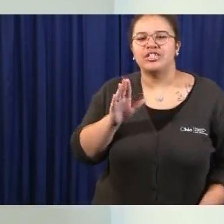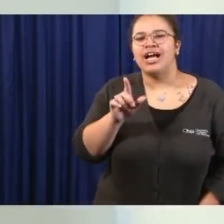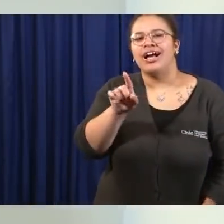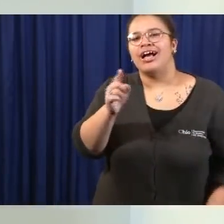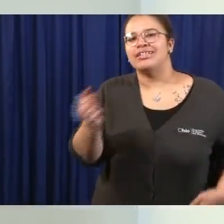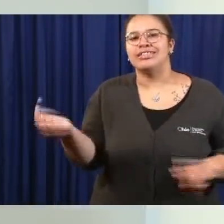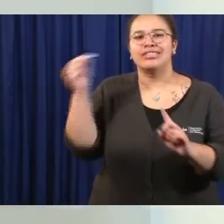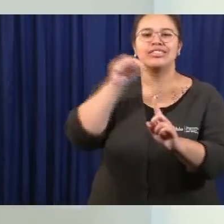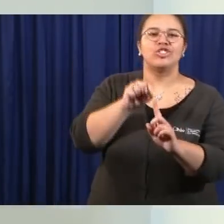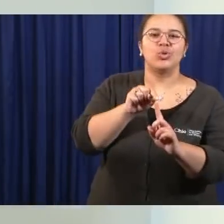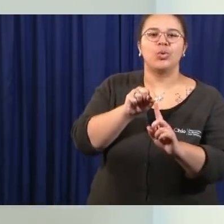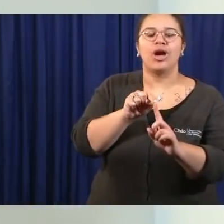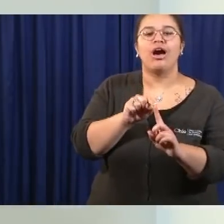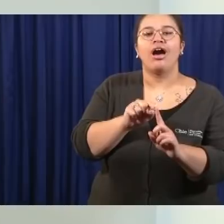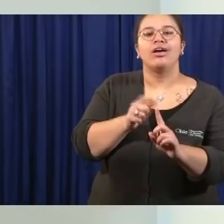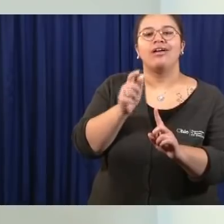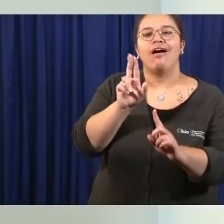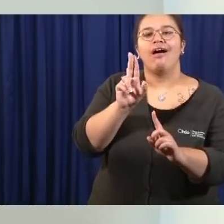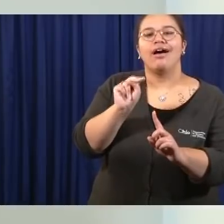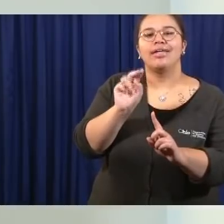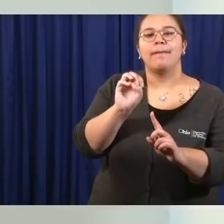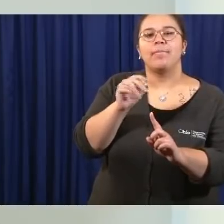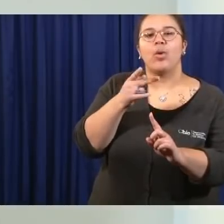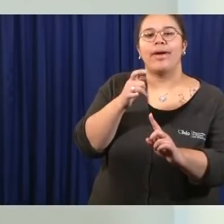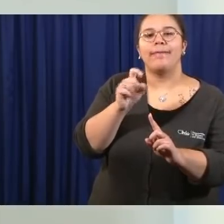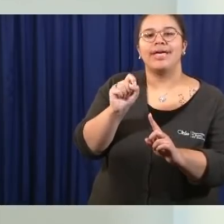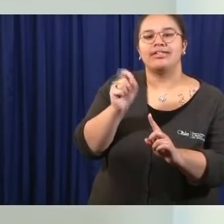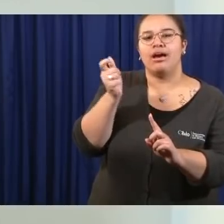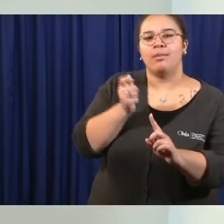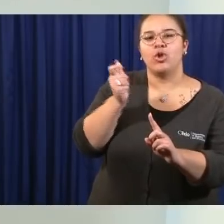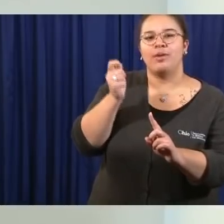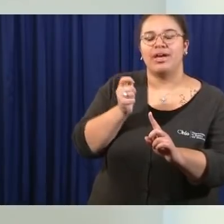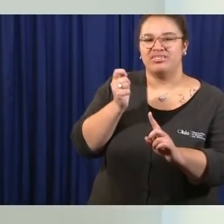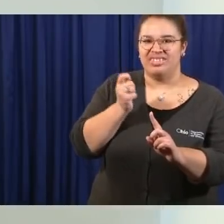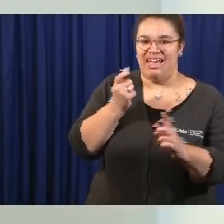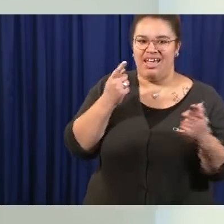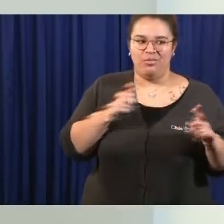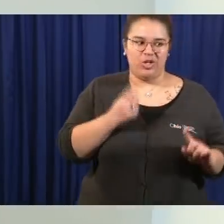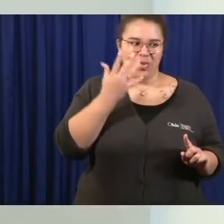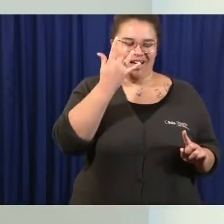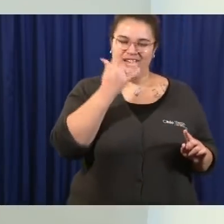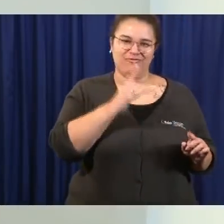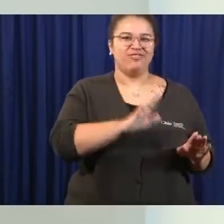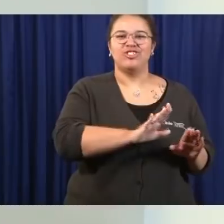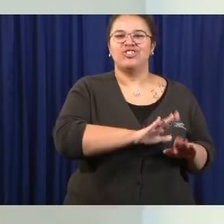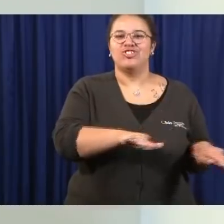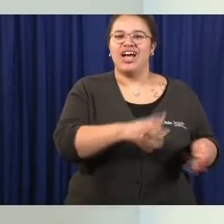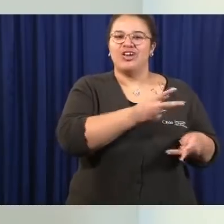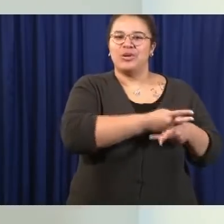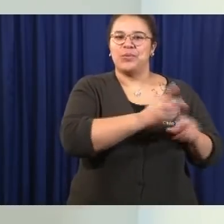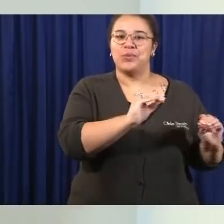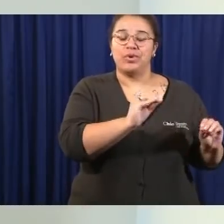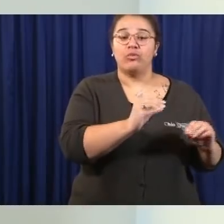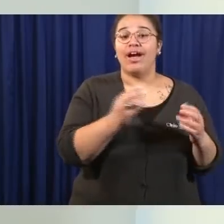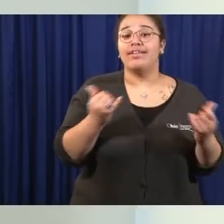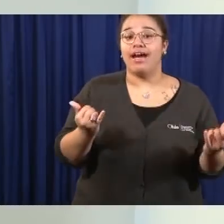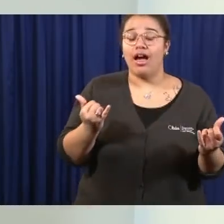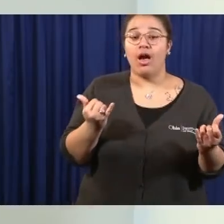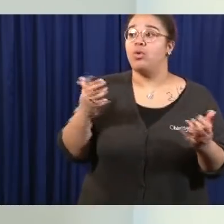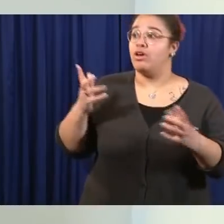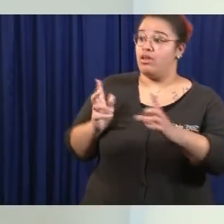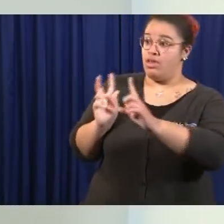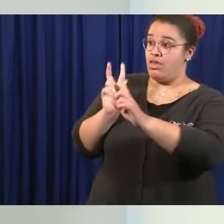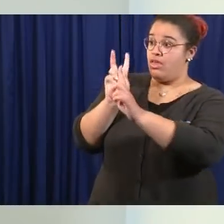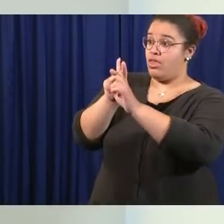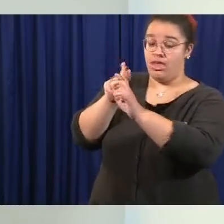benefits availability due to lack of childcare. Currently, nobody is being denied for that reason. I have Director Kim Hall to give